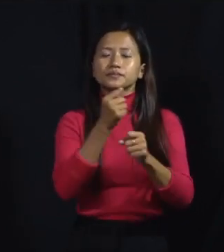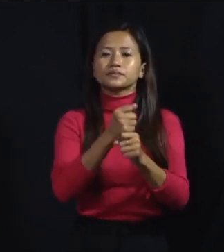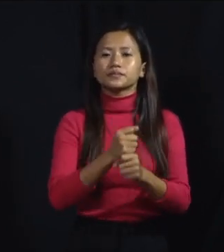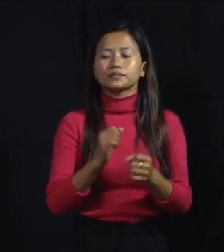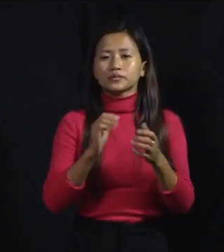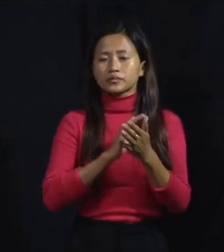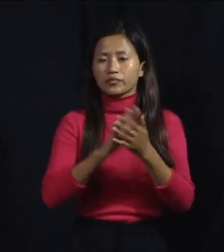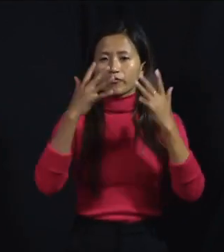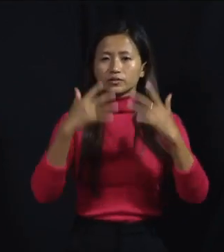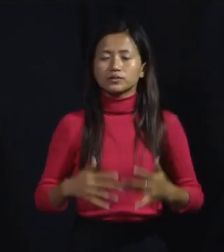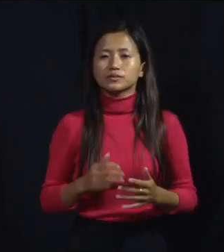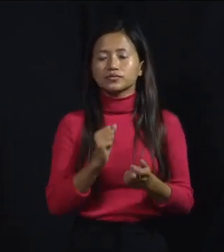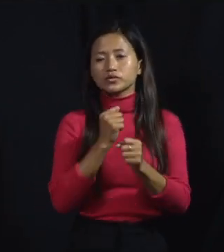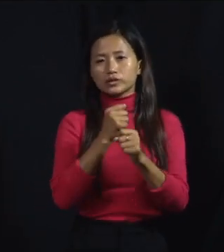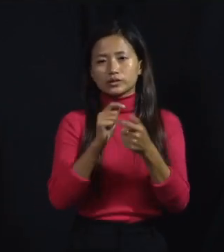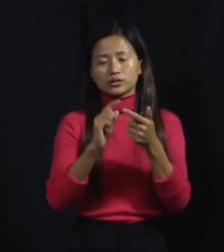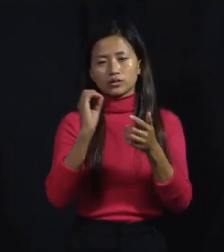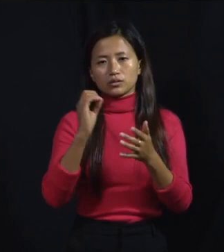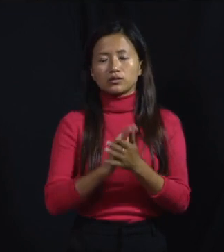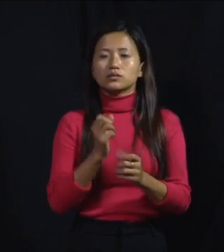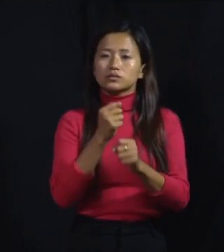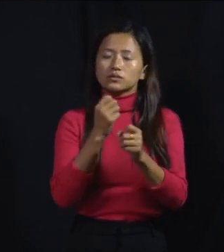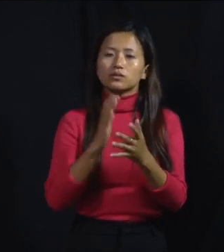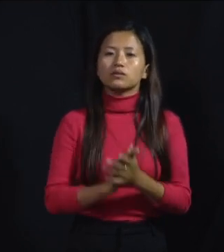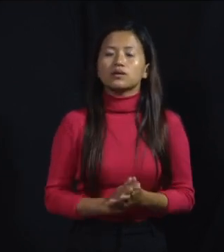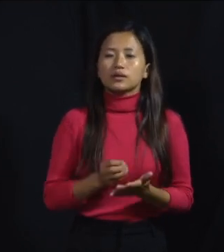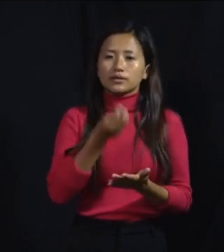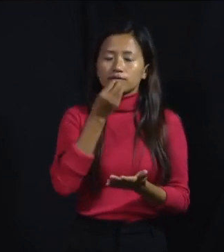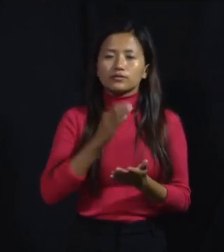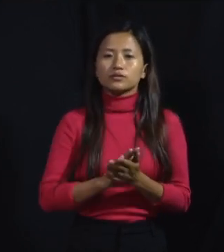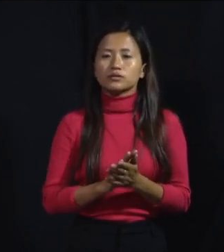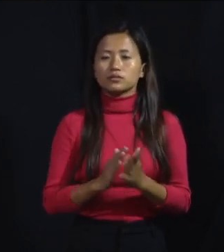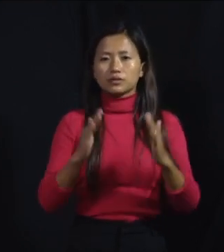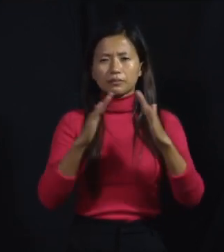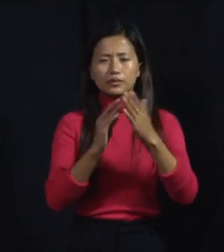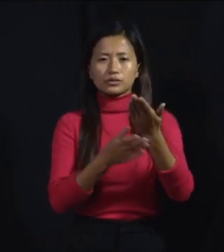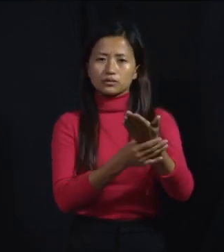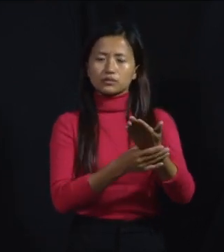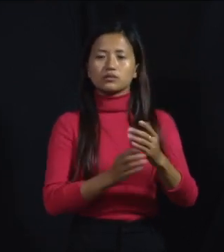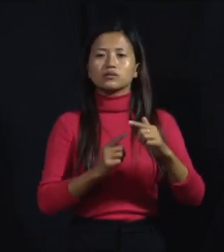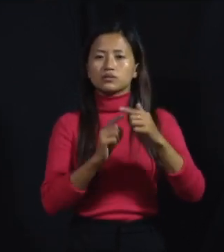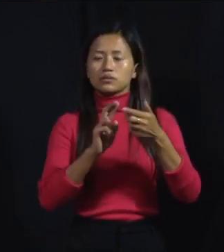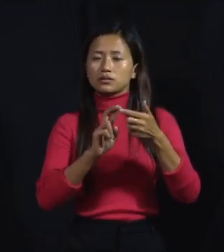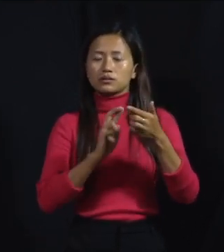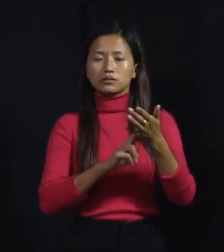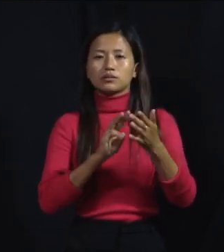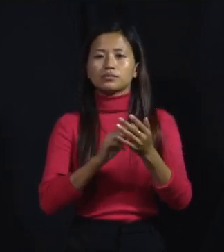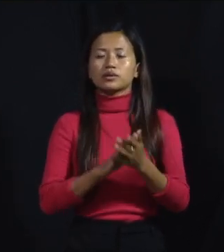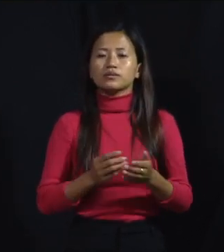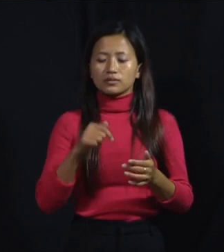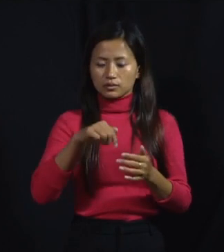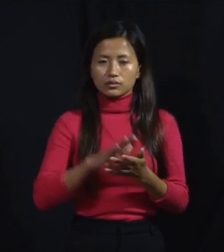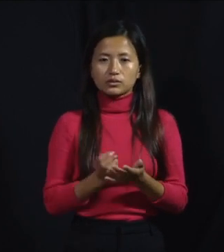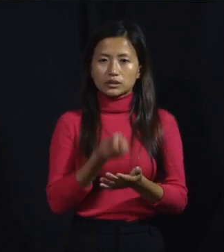physical environment can be the geography that we're living in, the food, the temperature, and then even the nutrition that